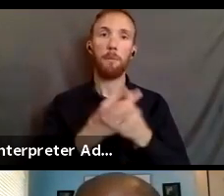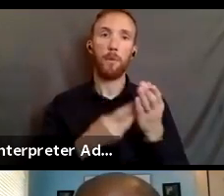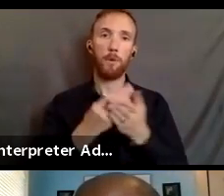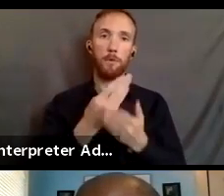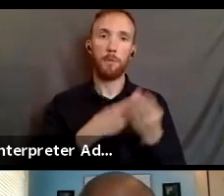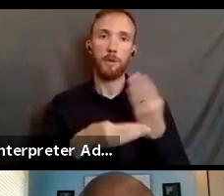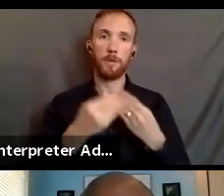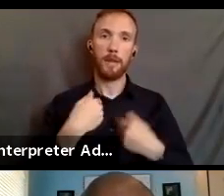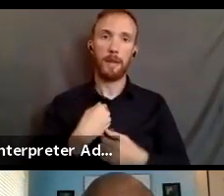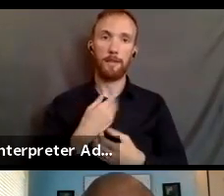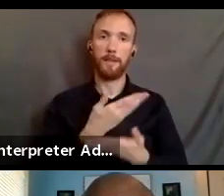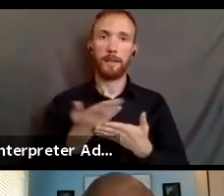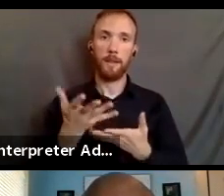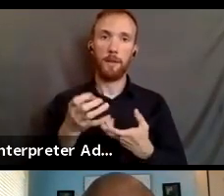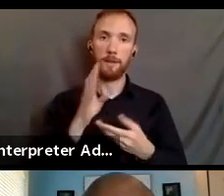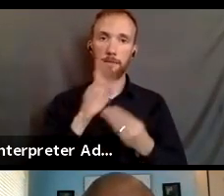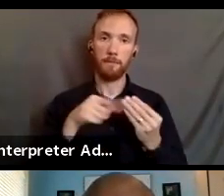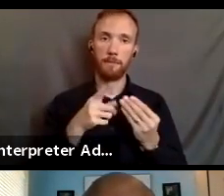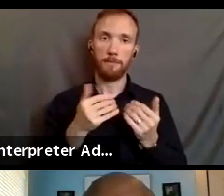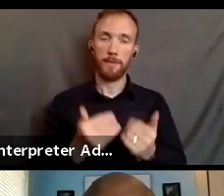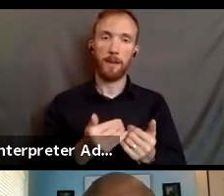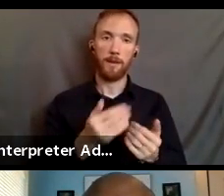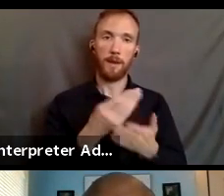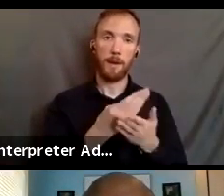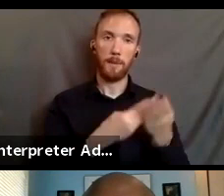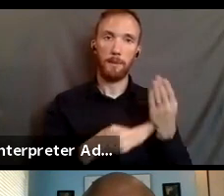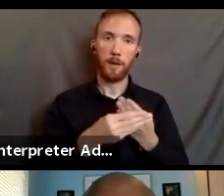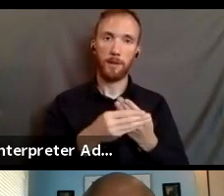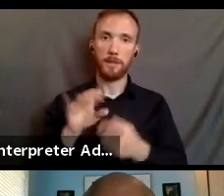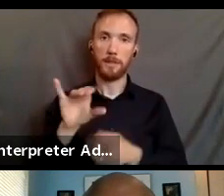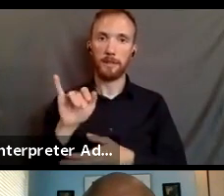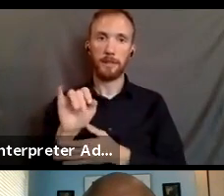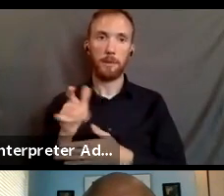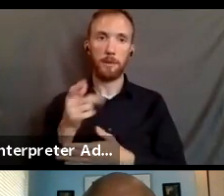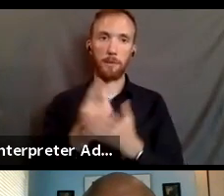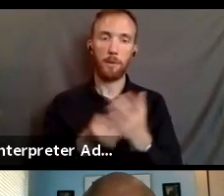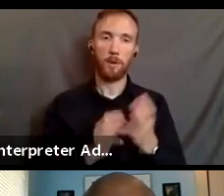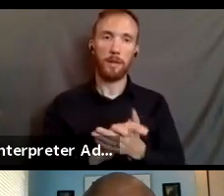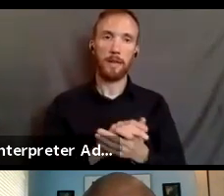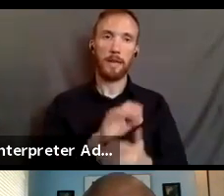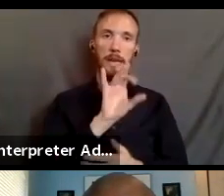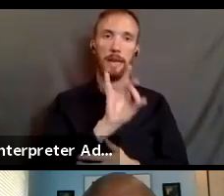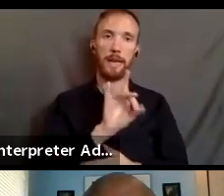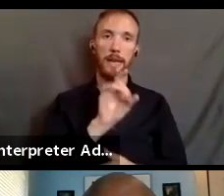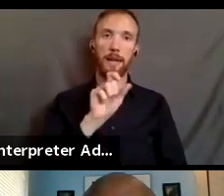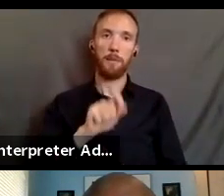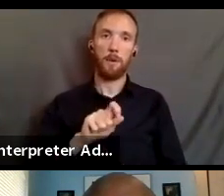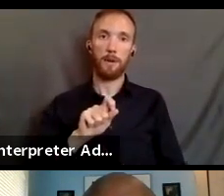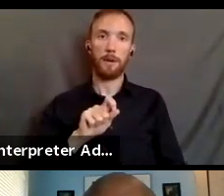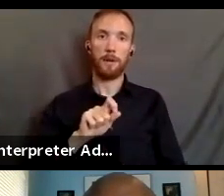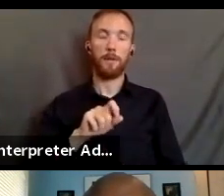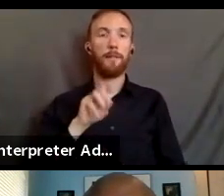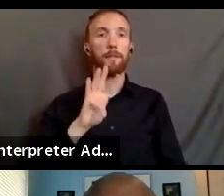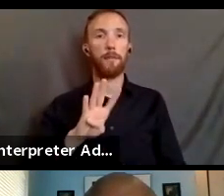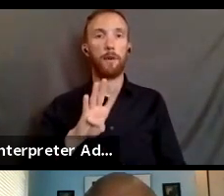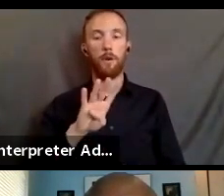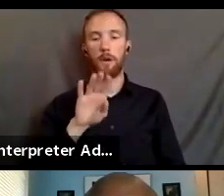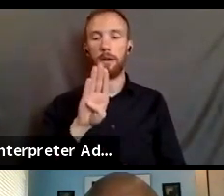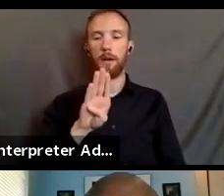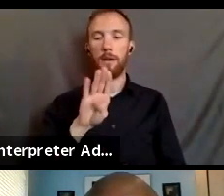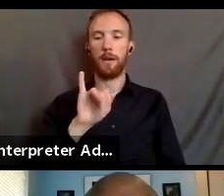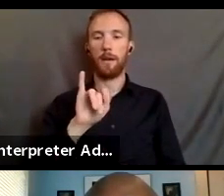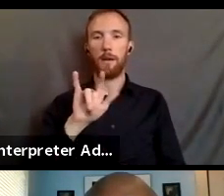budget right so uh 8.5 8.4 8.4 billion dollars is a lot of